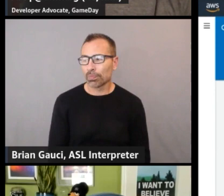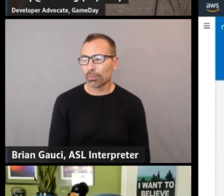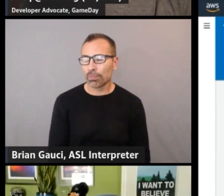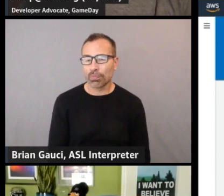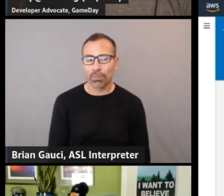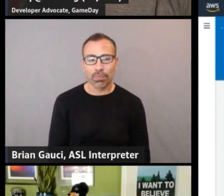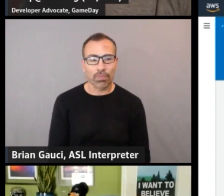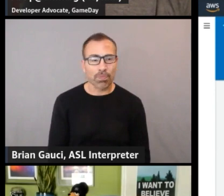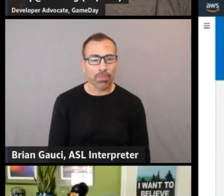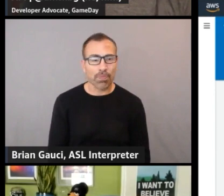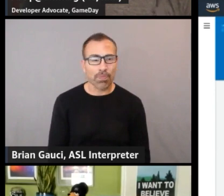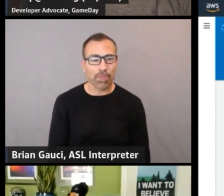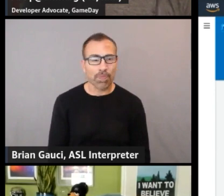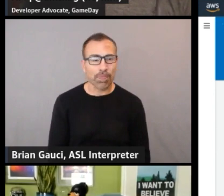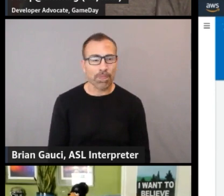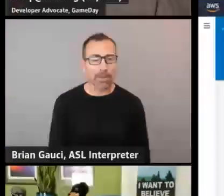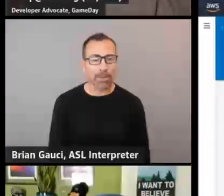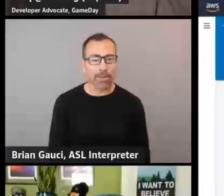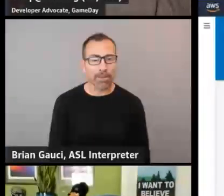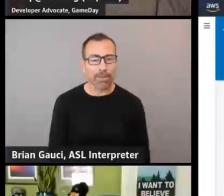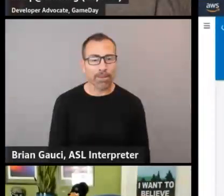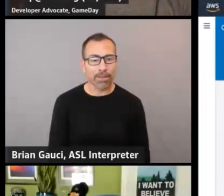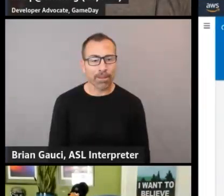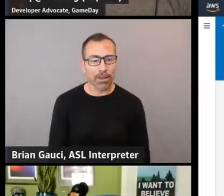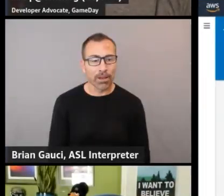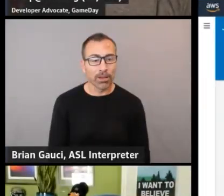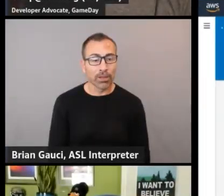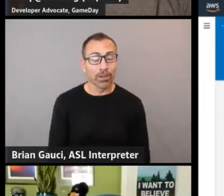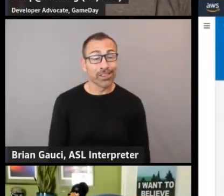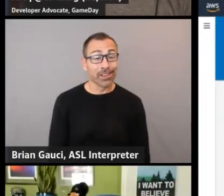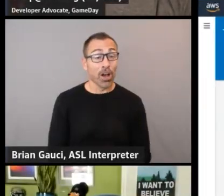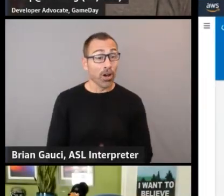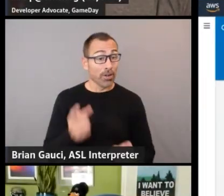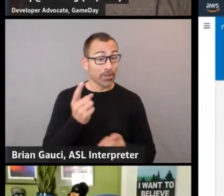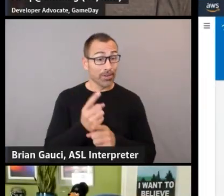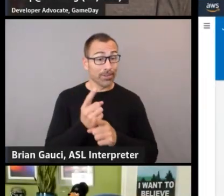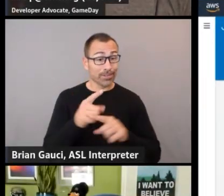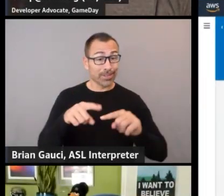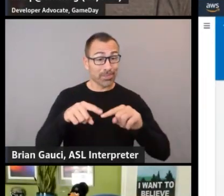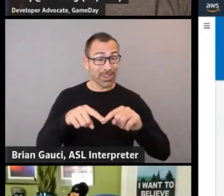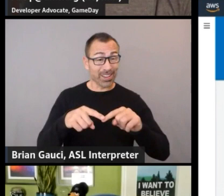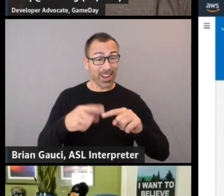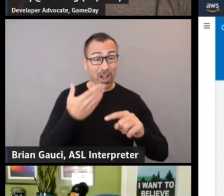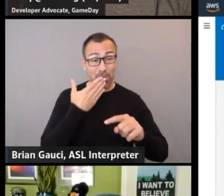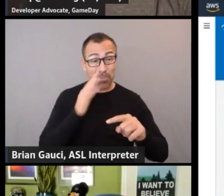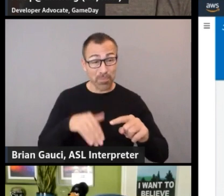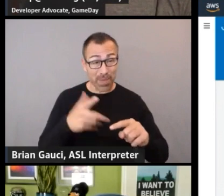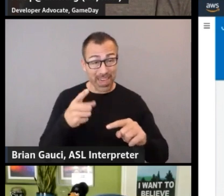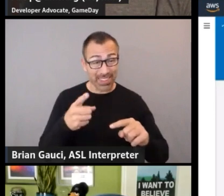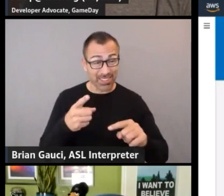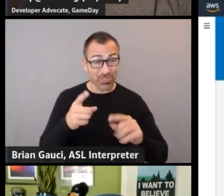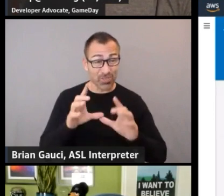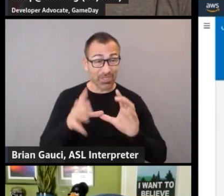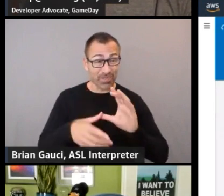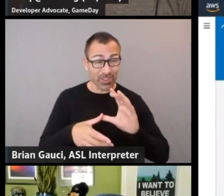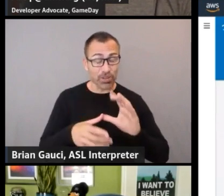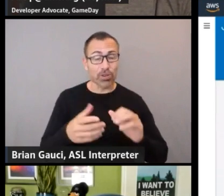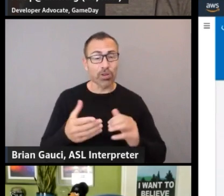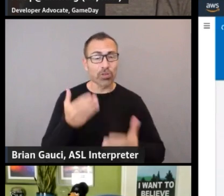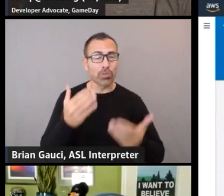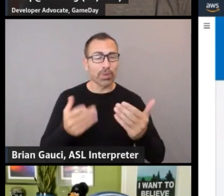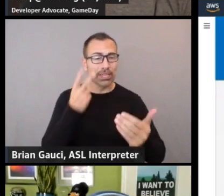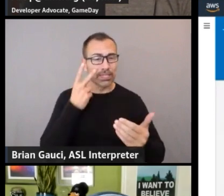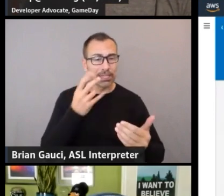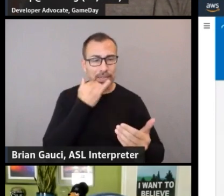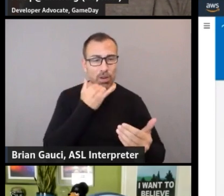Cool. Right. Yeah, it also, depending on how badly you misconfigure, perhaps an error will come later. But either way, you'll see once the